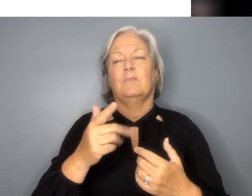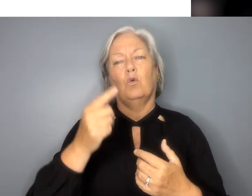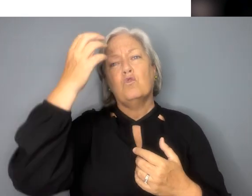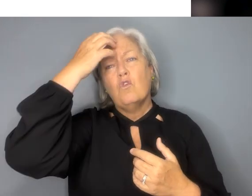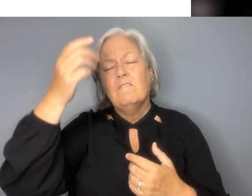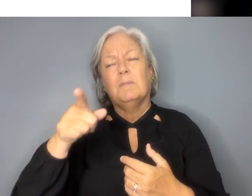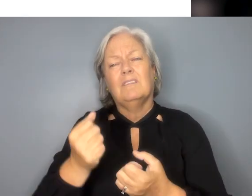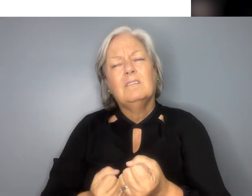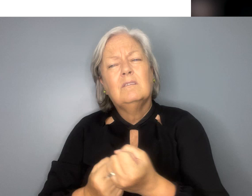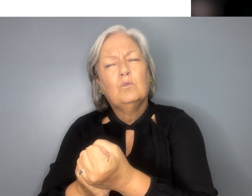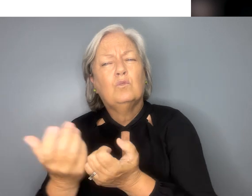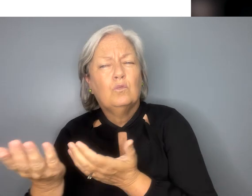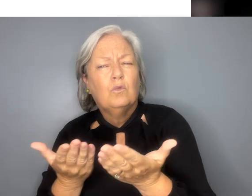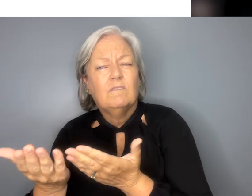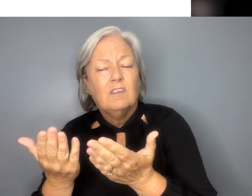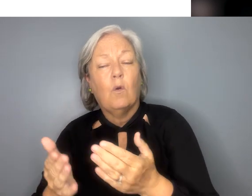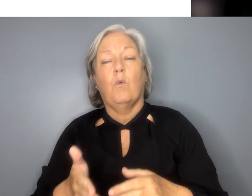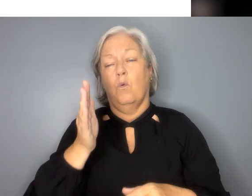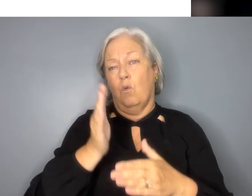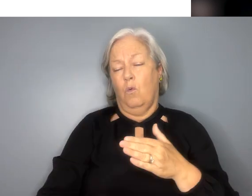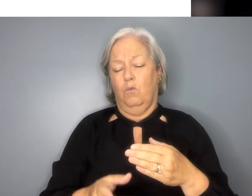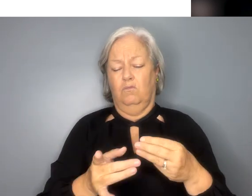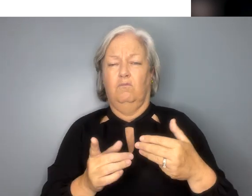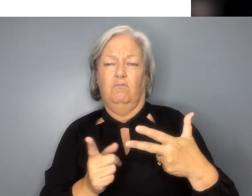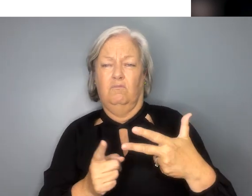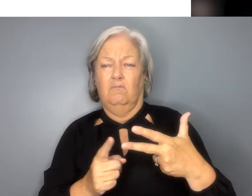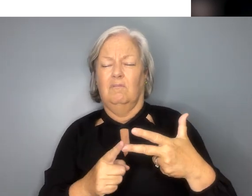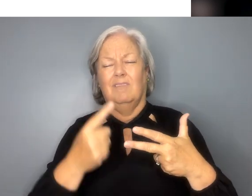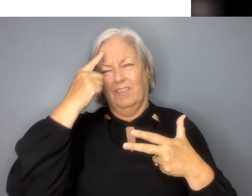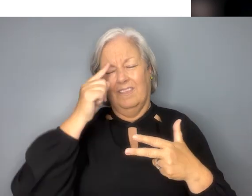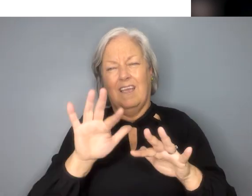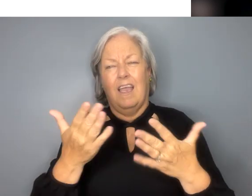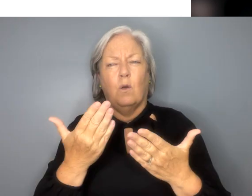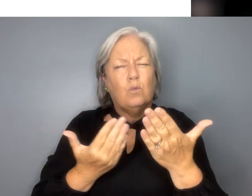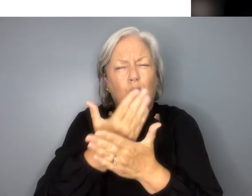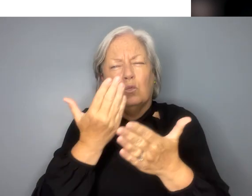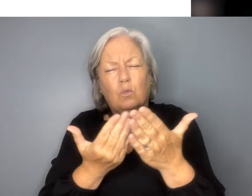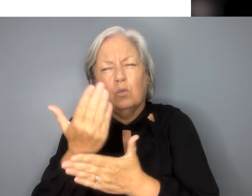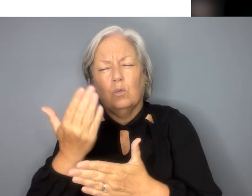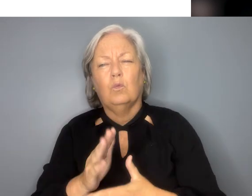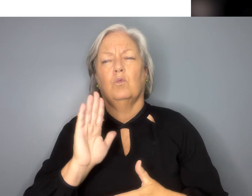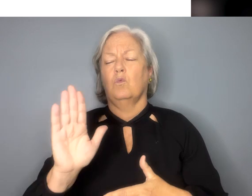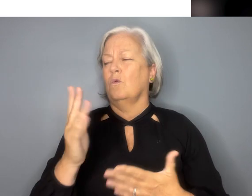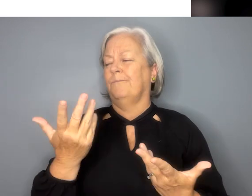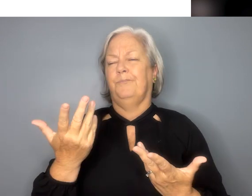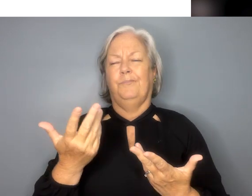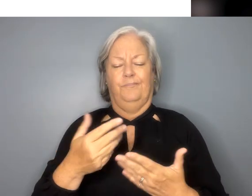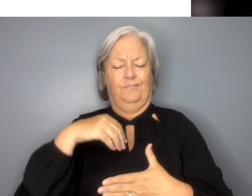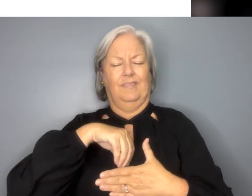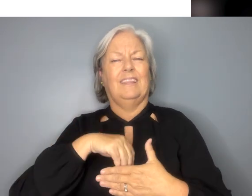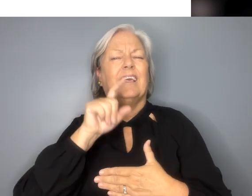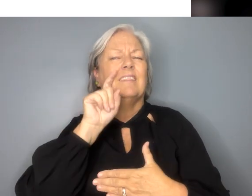delivered by religious providers. And lastly, we'll be focusing on new ways in which we can ensure that sexual